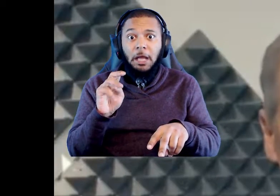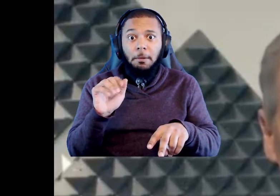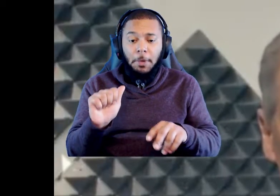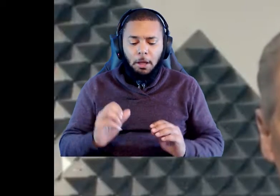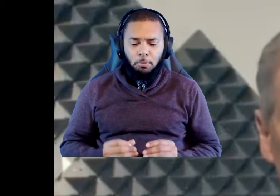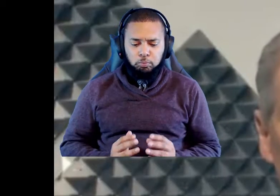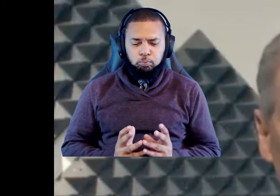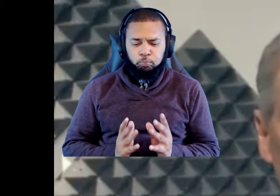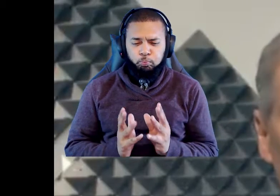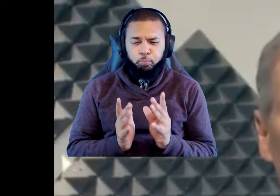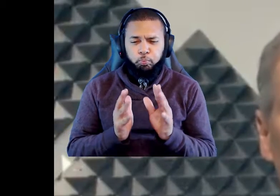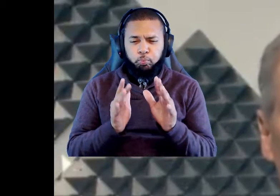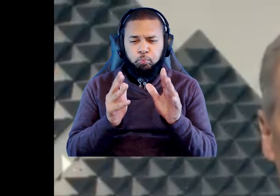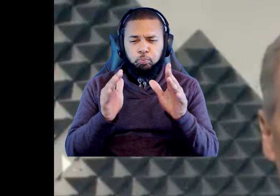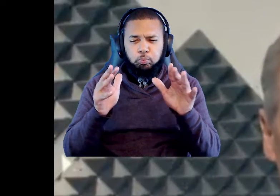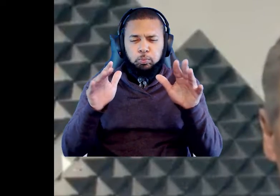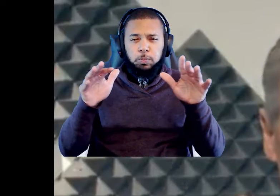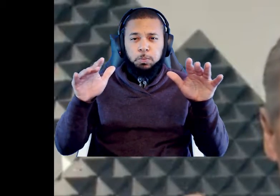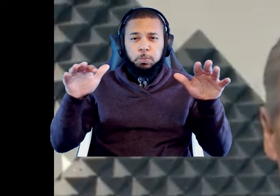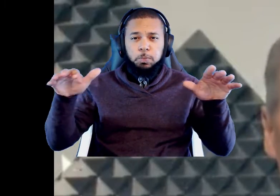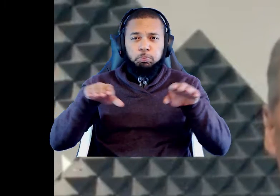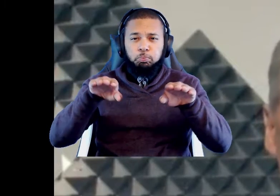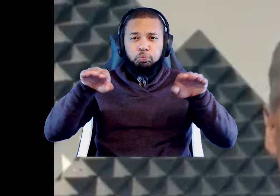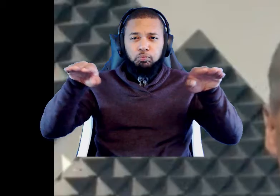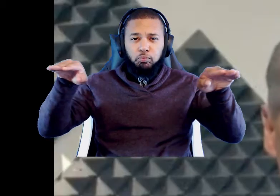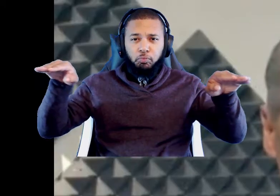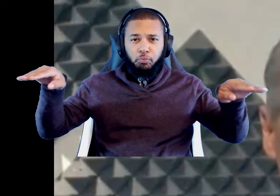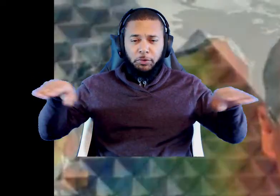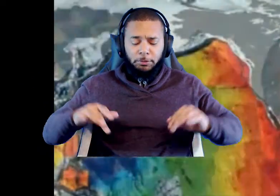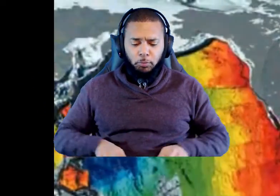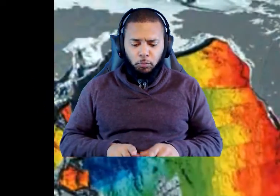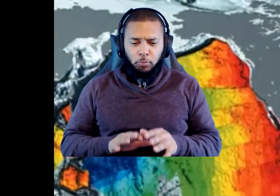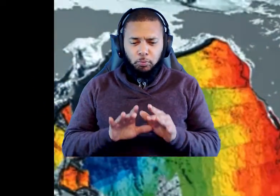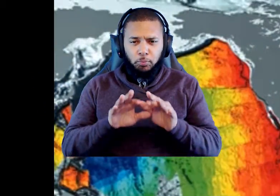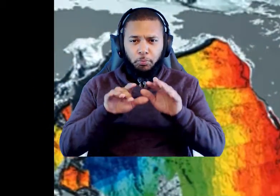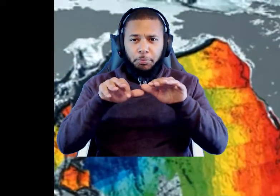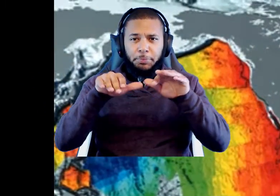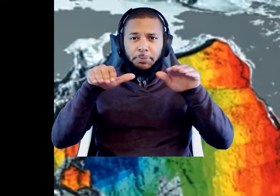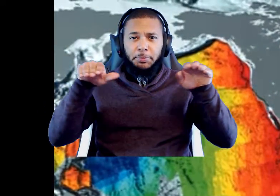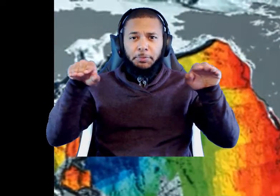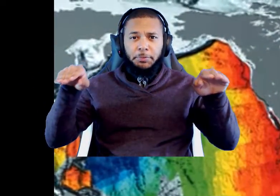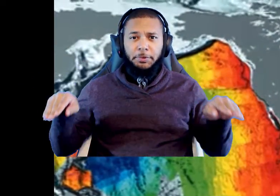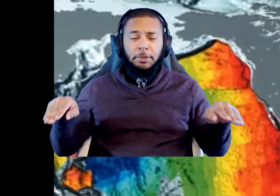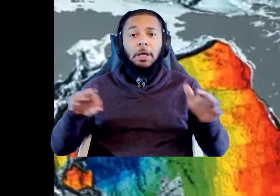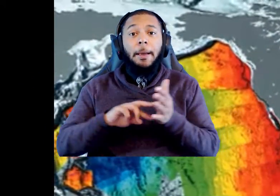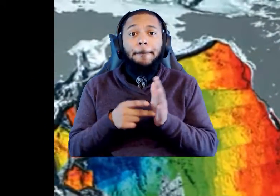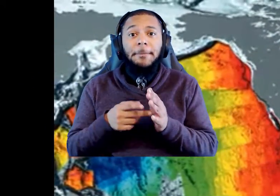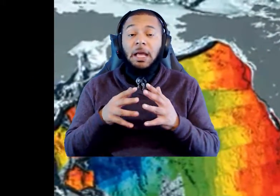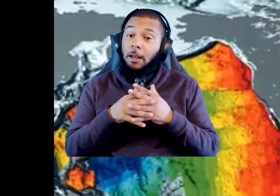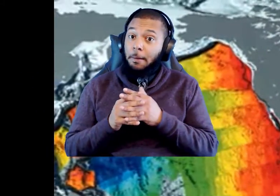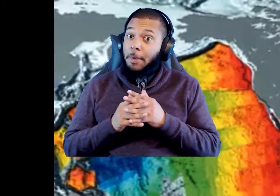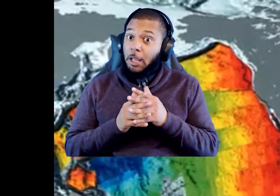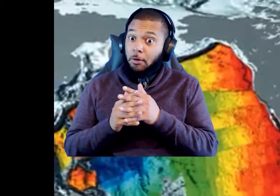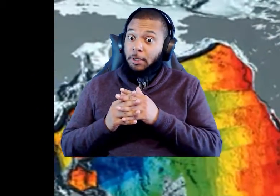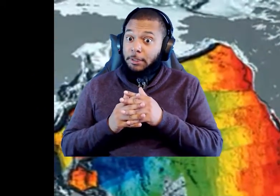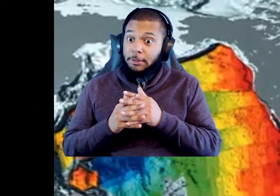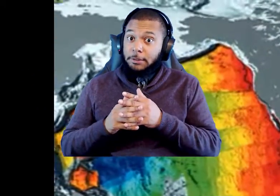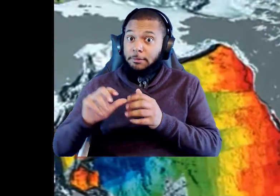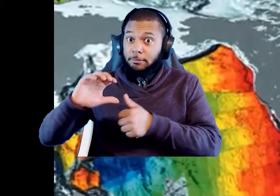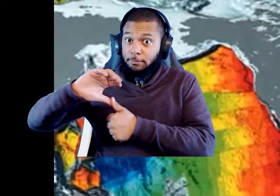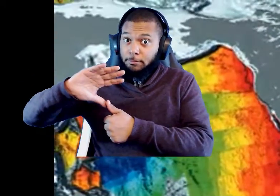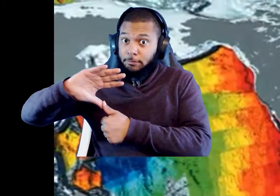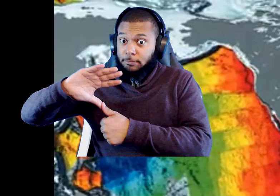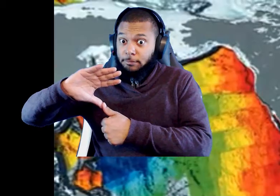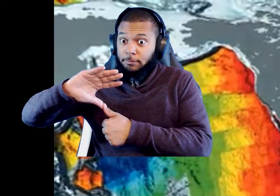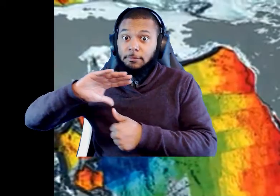from below, causing new crust to form and move apart from each other. That does mean that the Americas and the African and